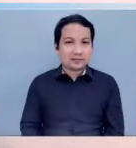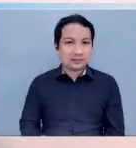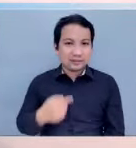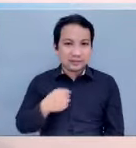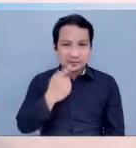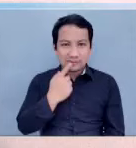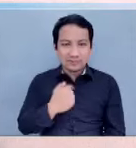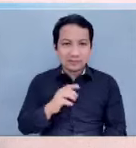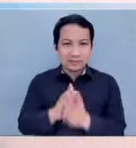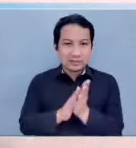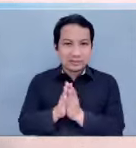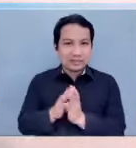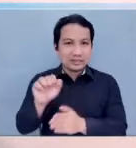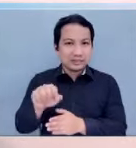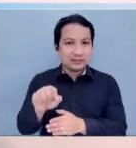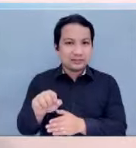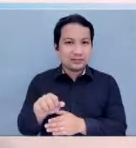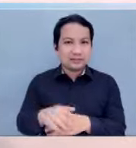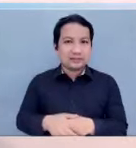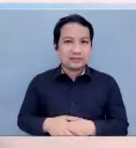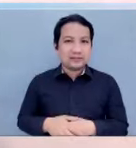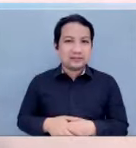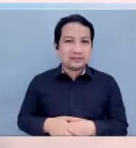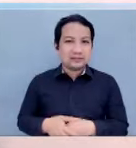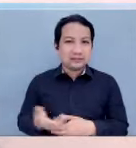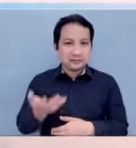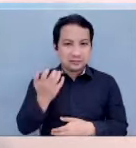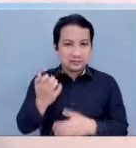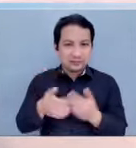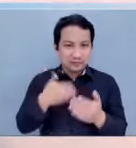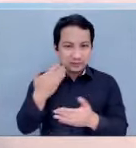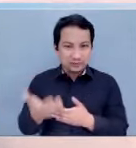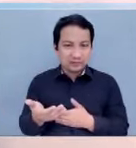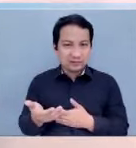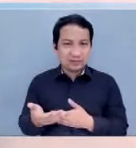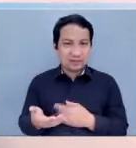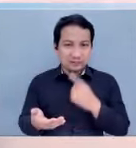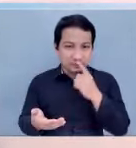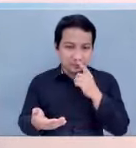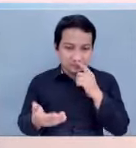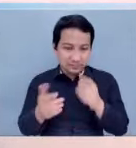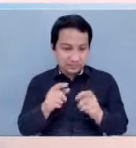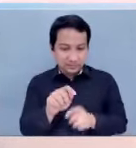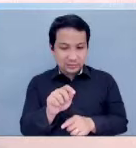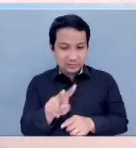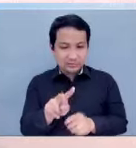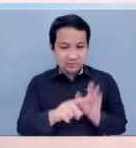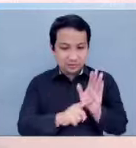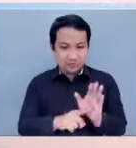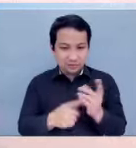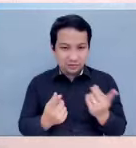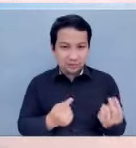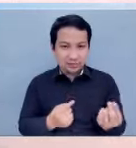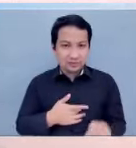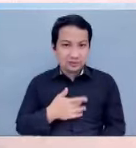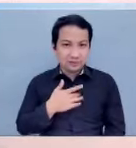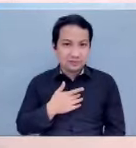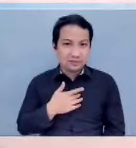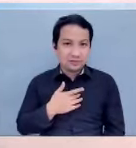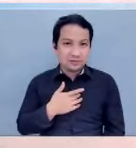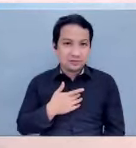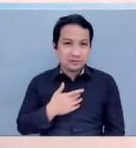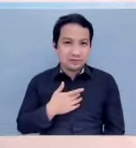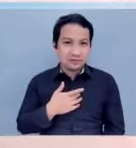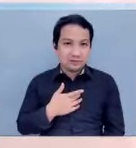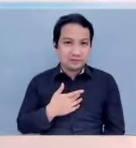excited. And, you know, you're asking what's next for me. Because every serie that I do, talagang, I feel like it takes a toll on me. So